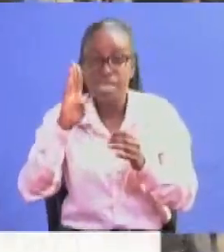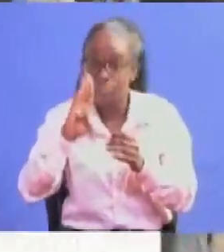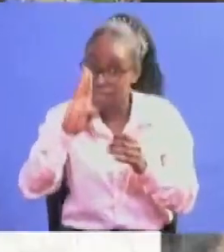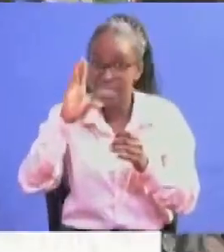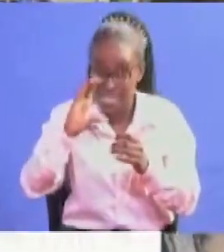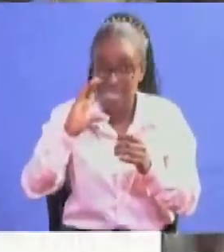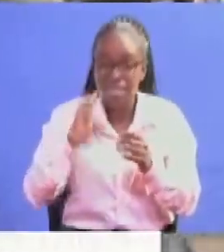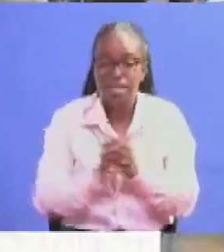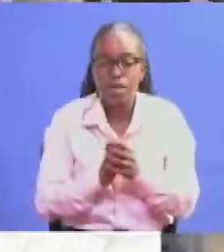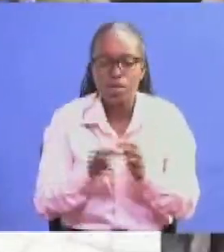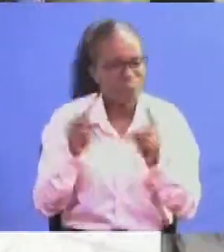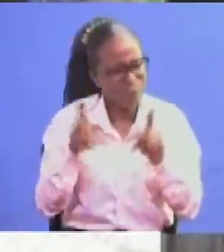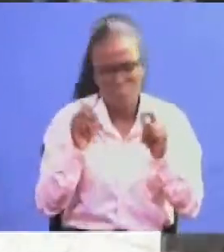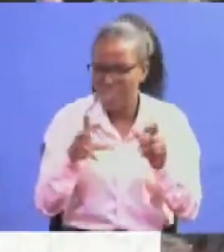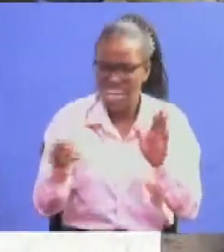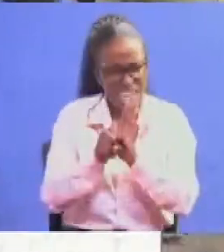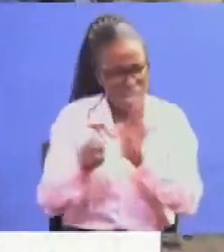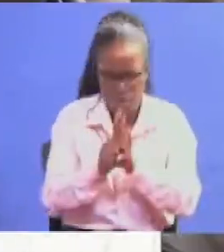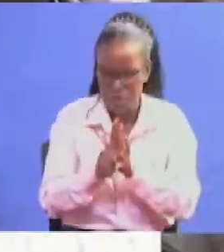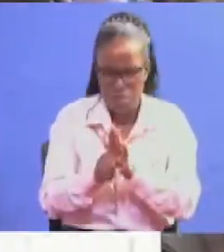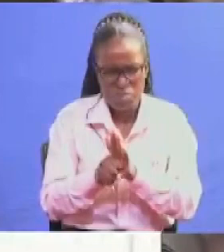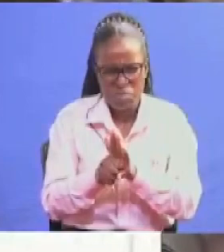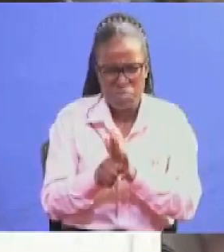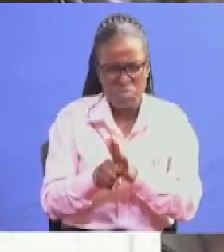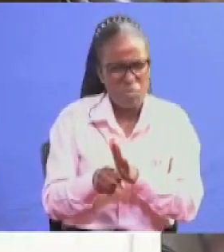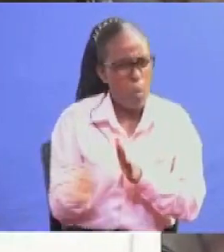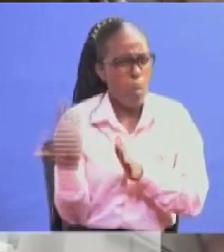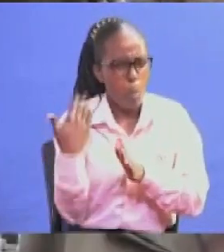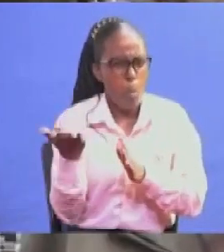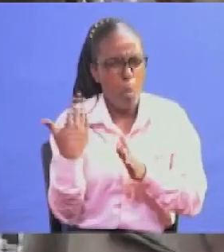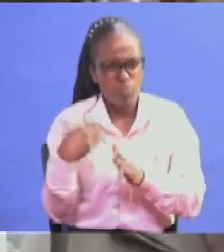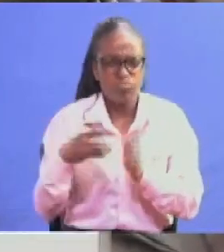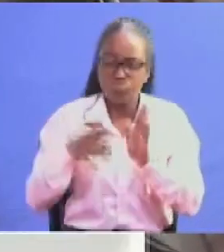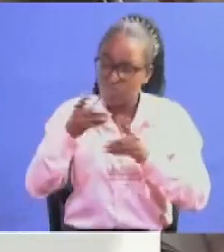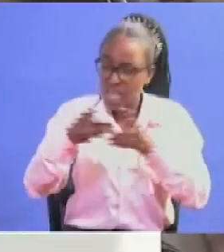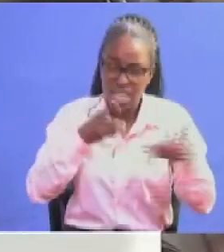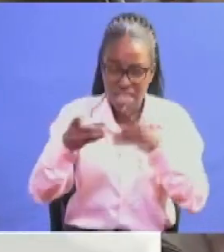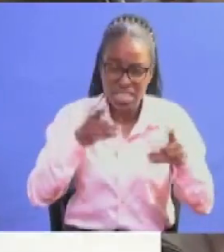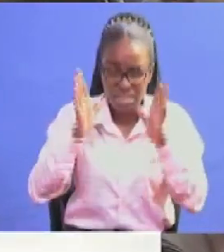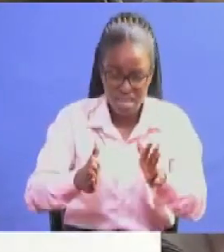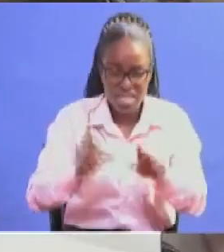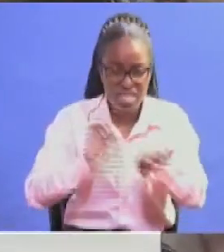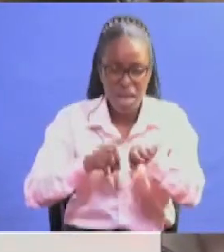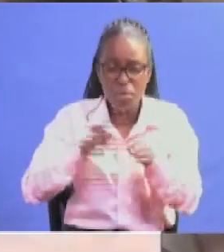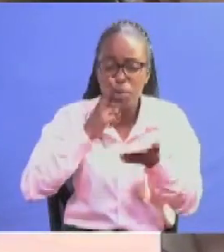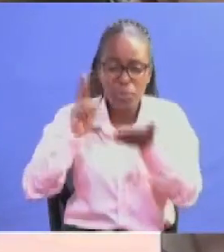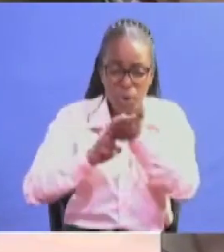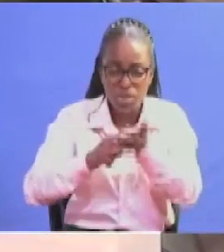having is the former directors who are named in the multi-agency report. It looks